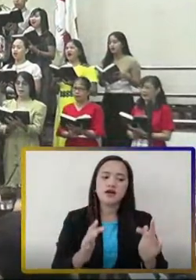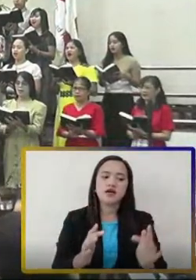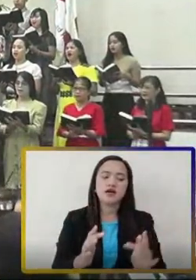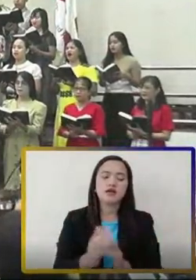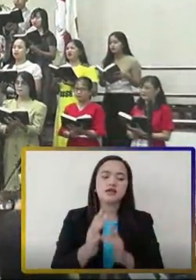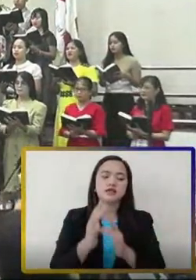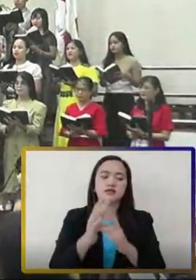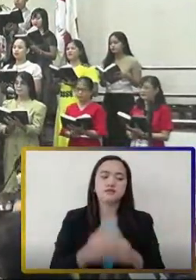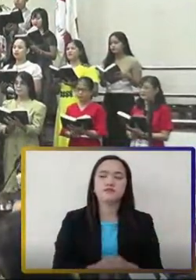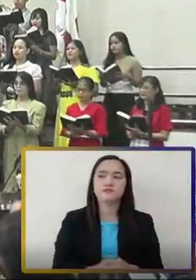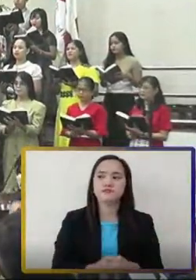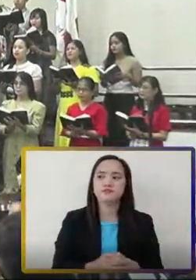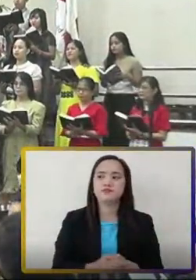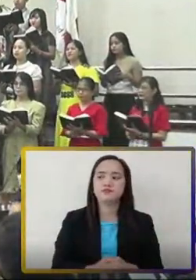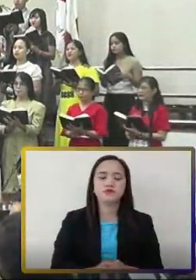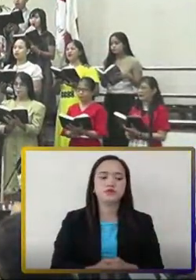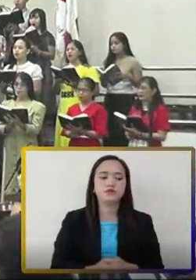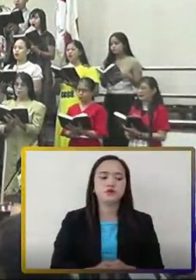Jesus.